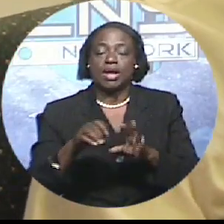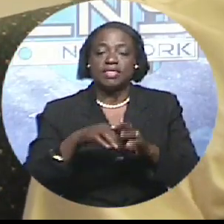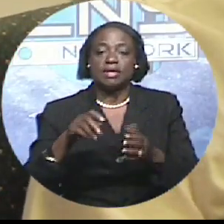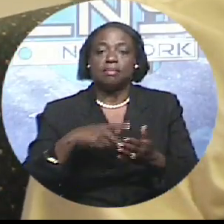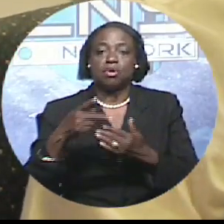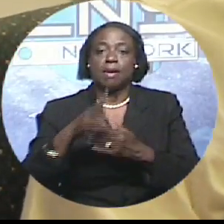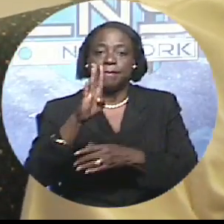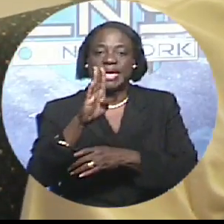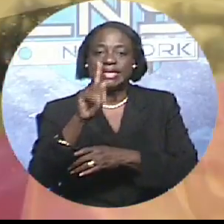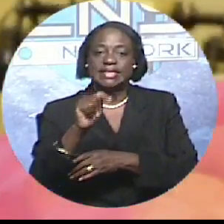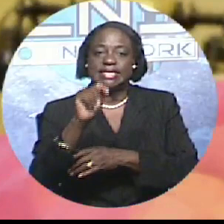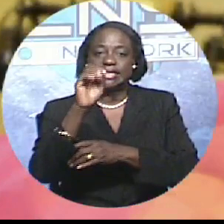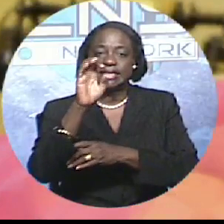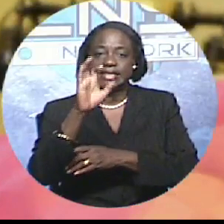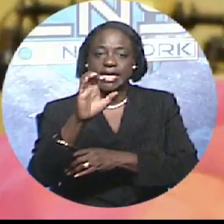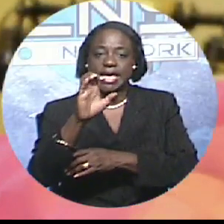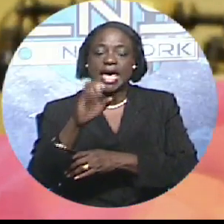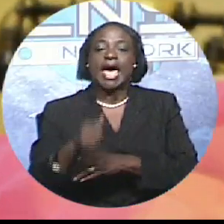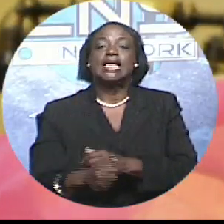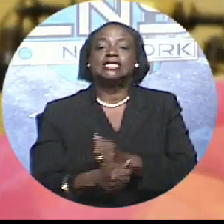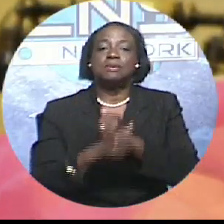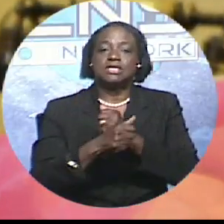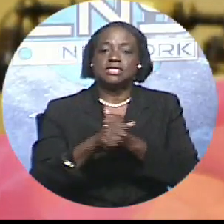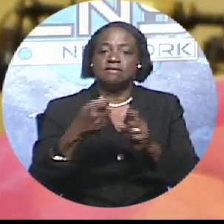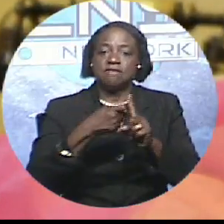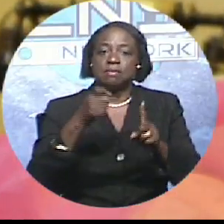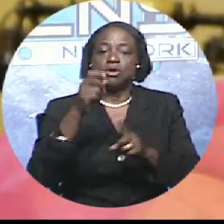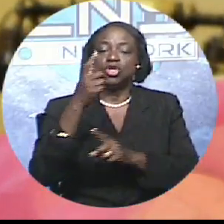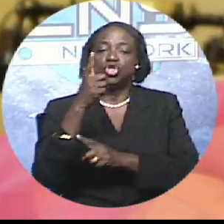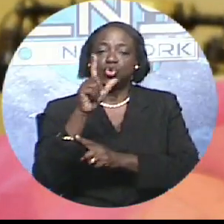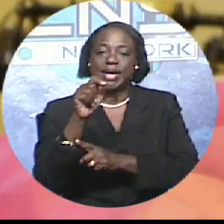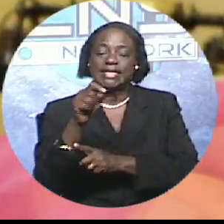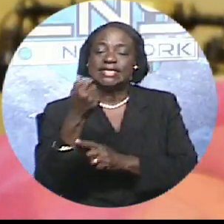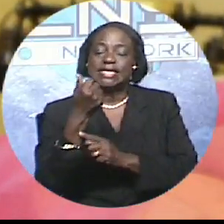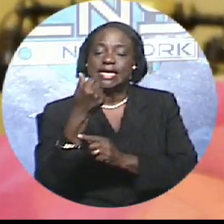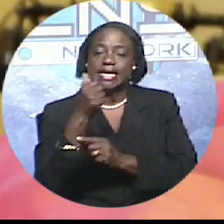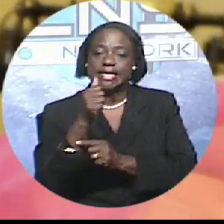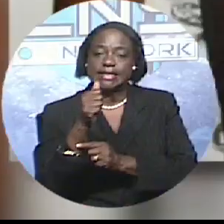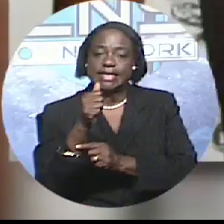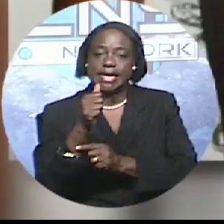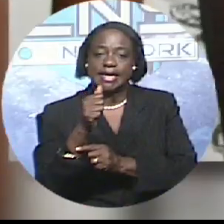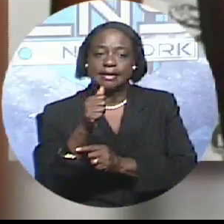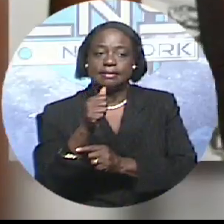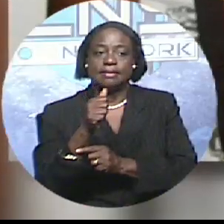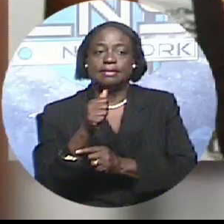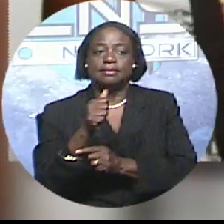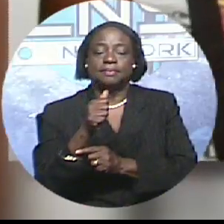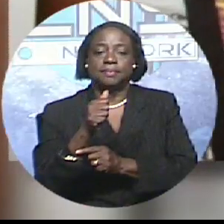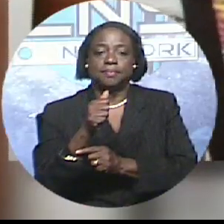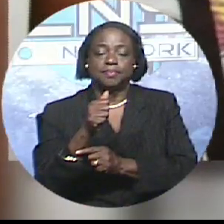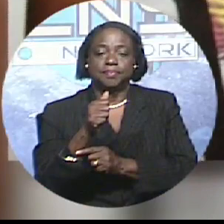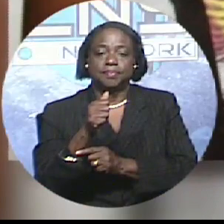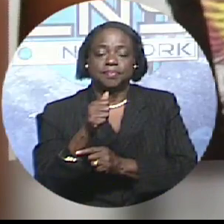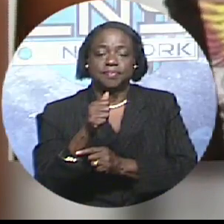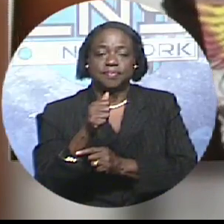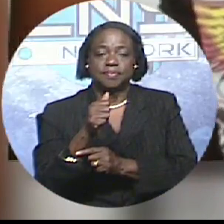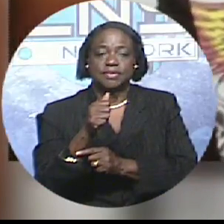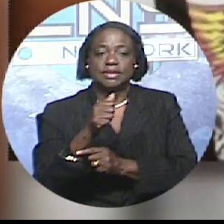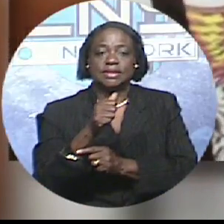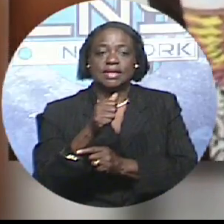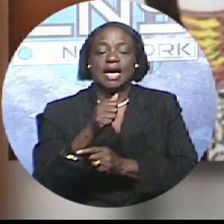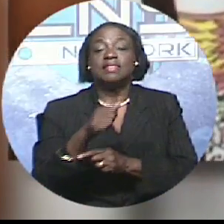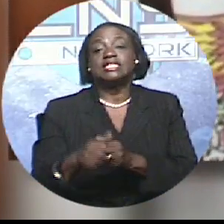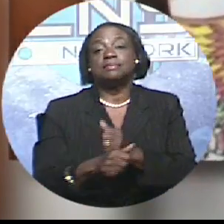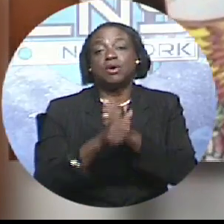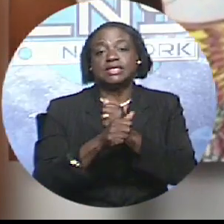BTC has been sponsoring us from 2010, it's now 2015. And when we are supported